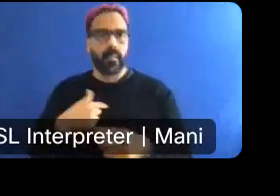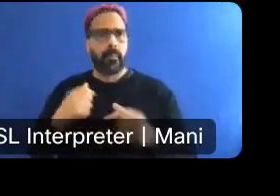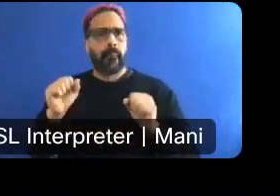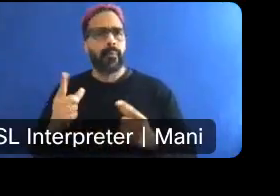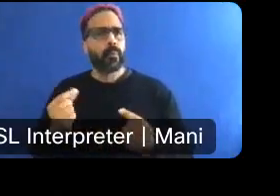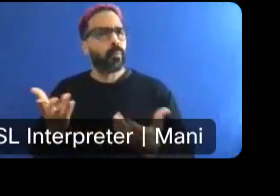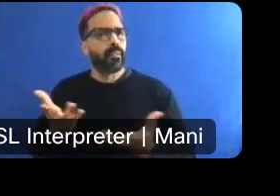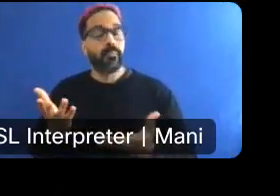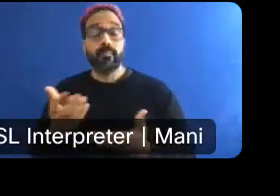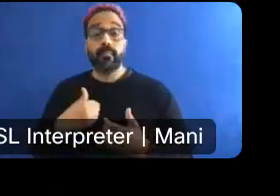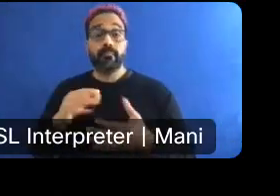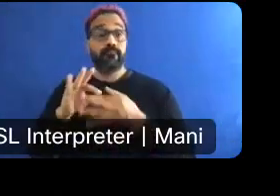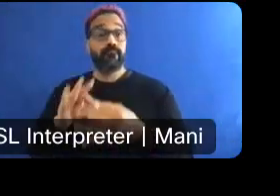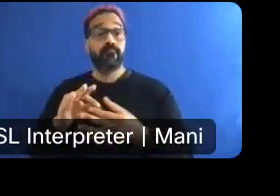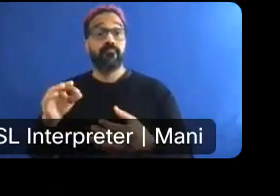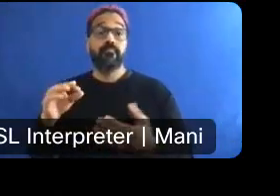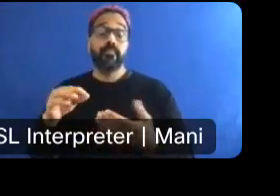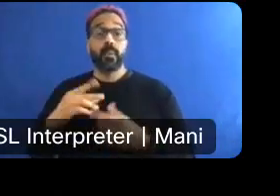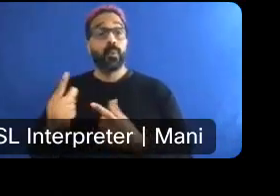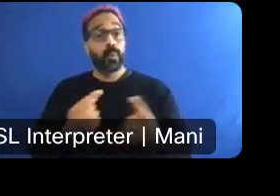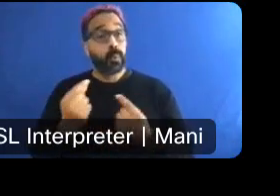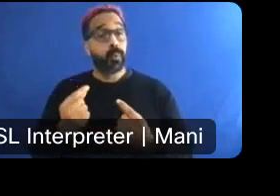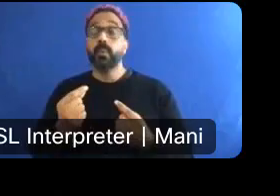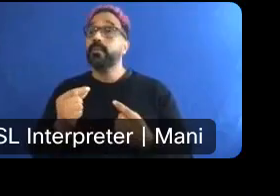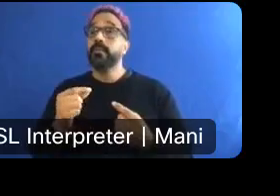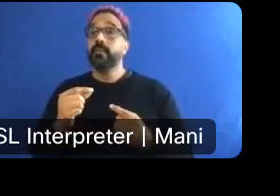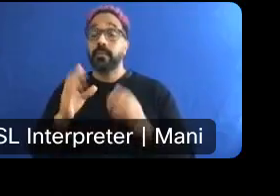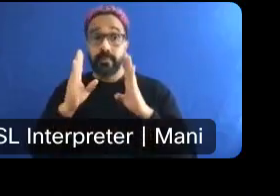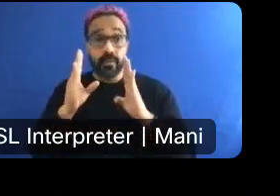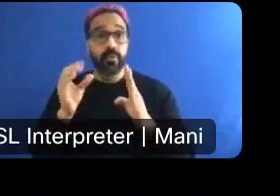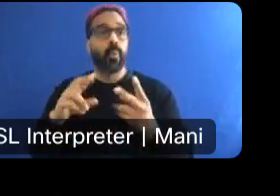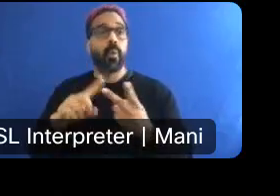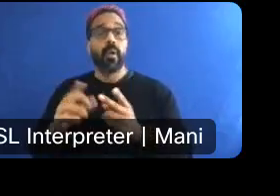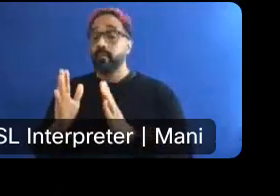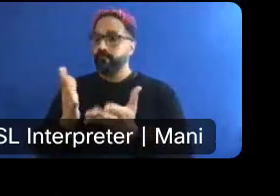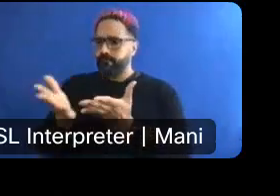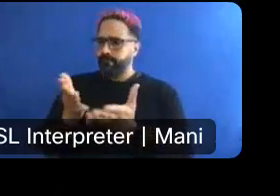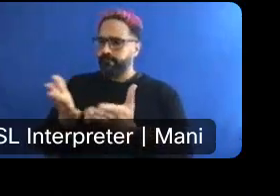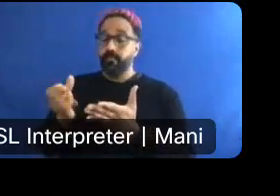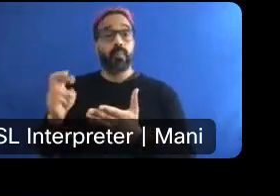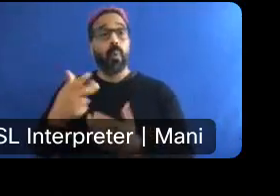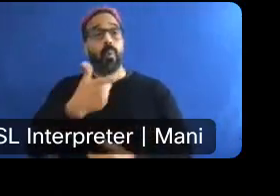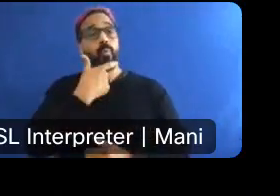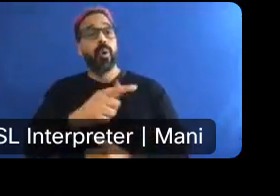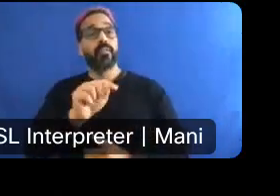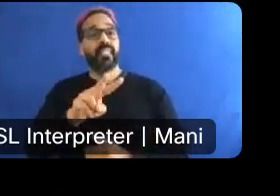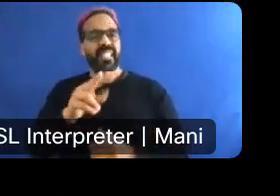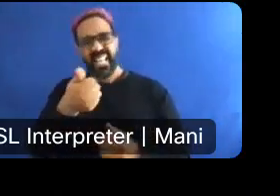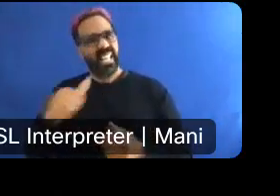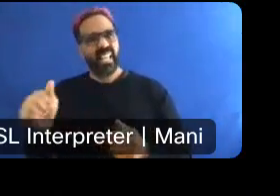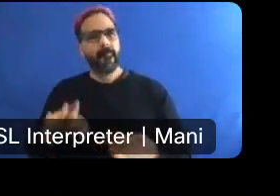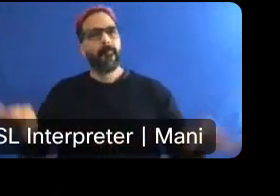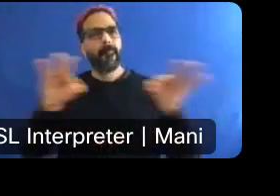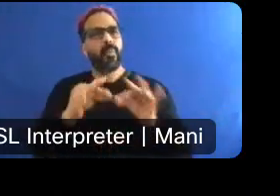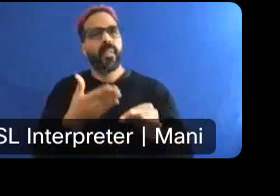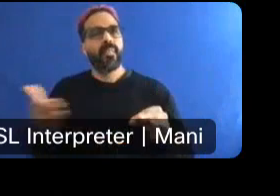task, to just simply talking to someone, or just even watching TV, anything that they feel is important or necessary for